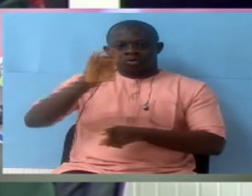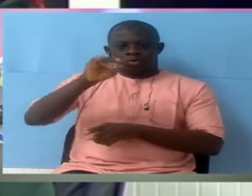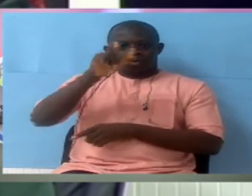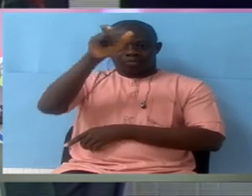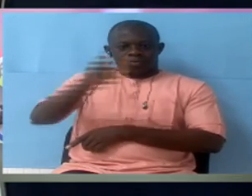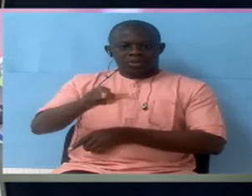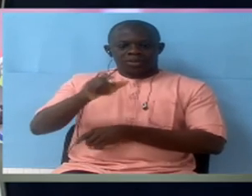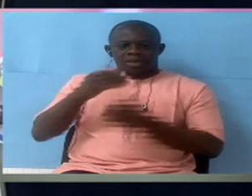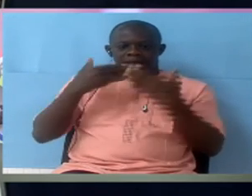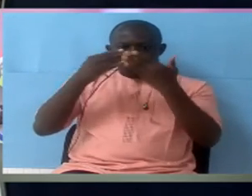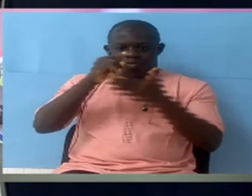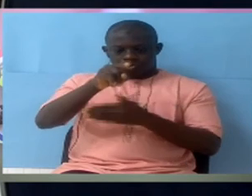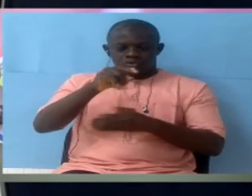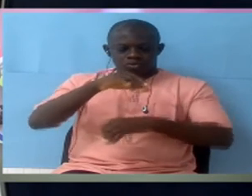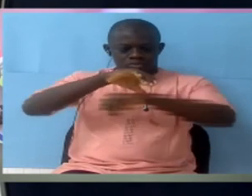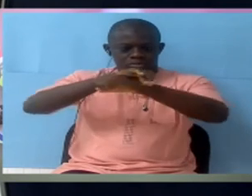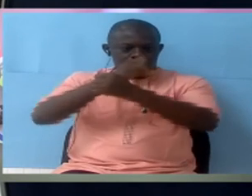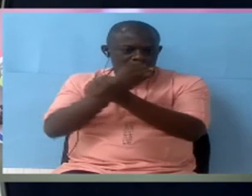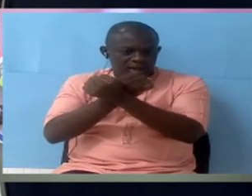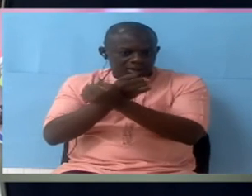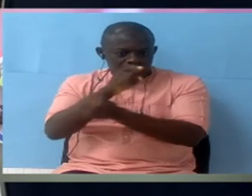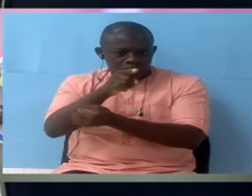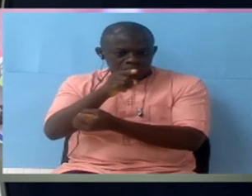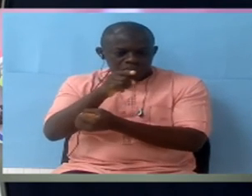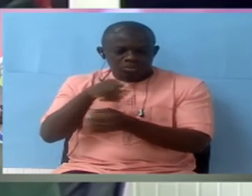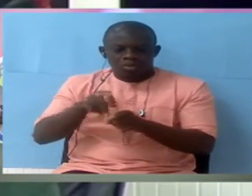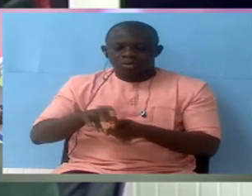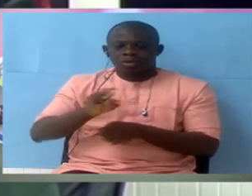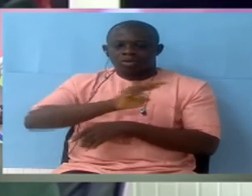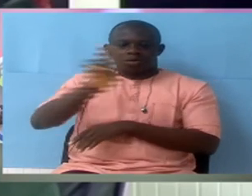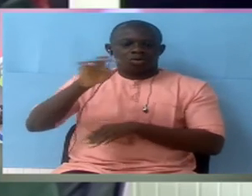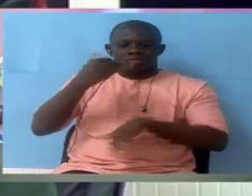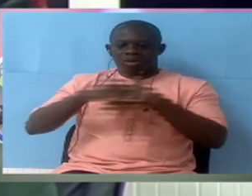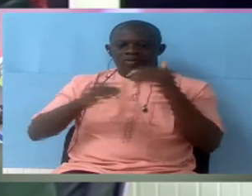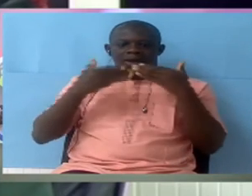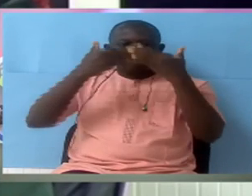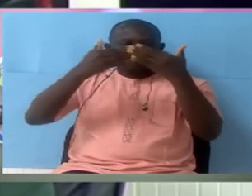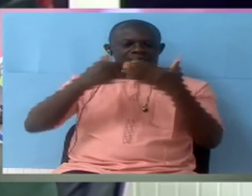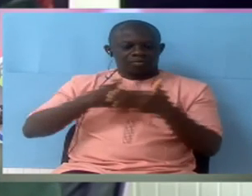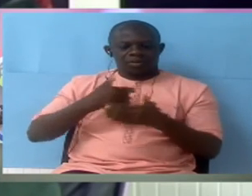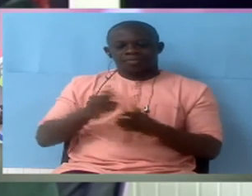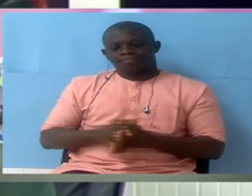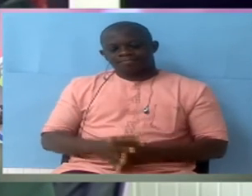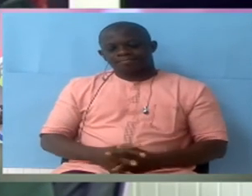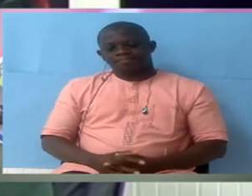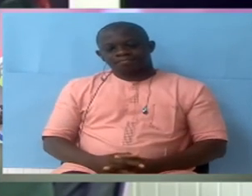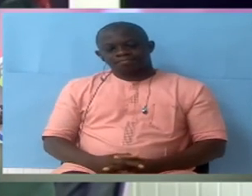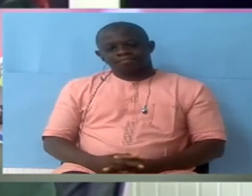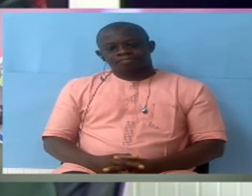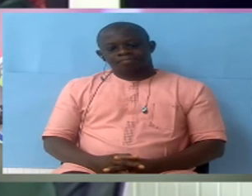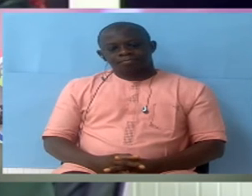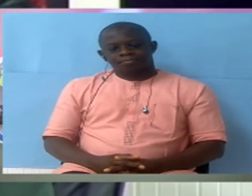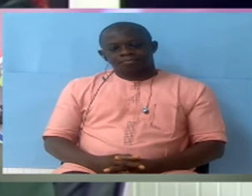you that you were under arrest? Ndax waxul na né. No, he did not inform me. Dédit waxut ma lolu.